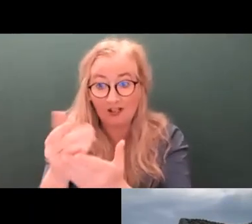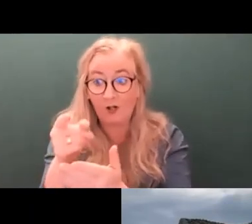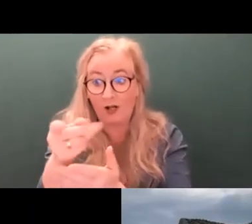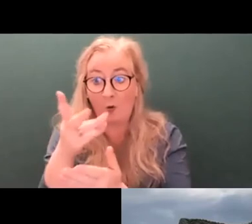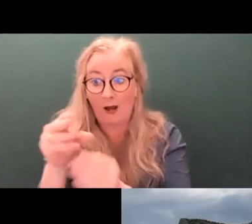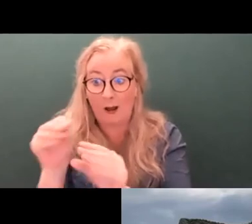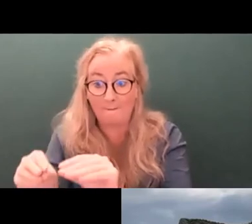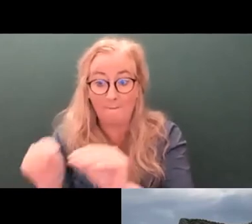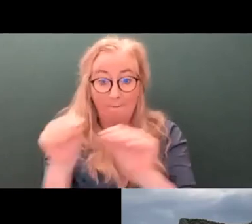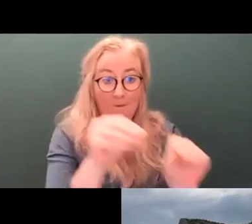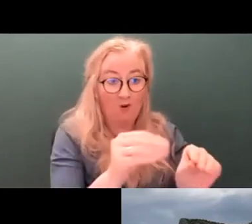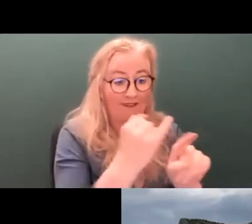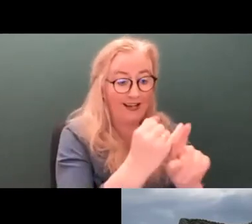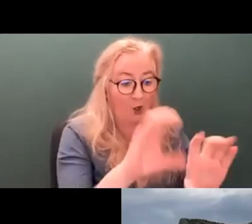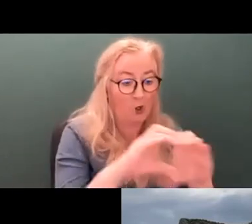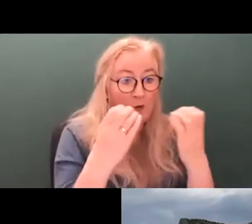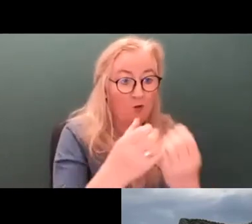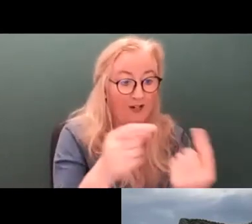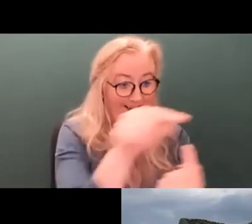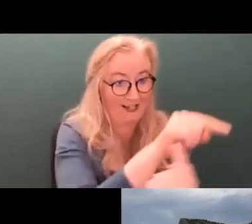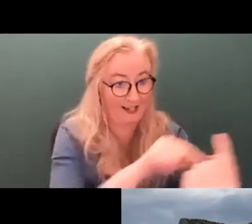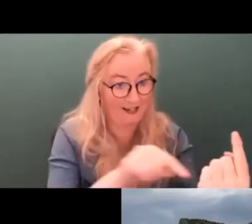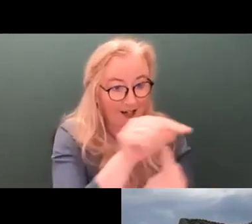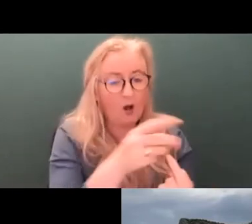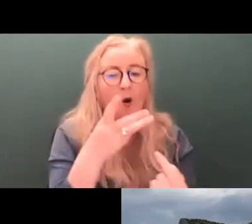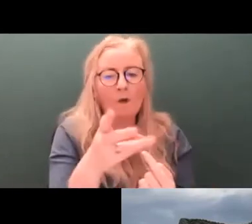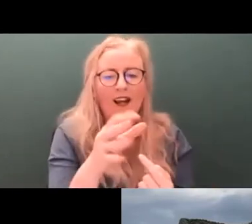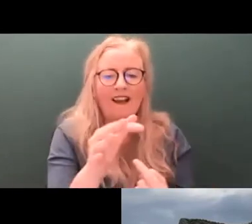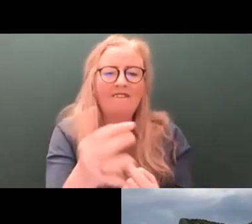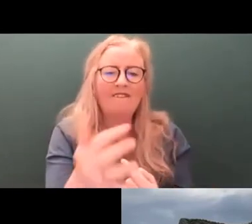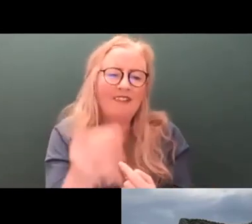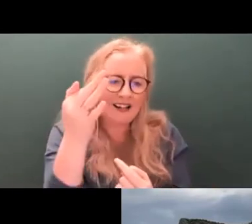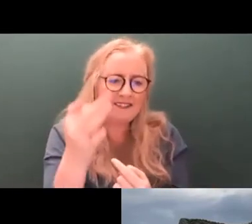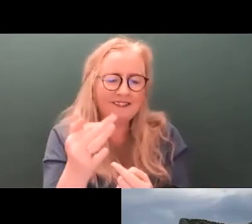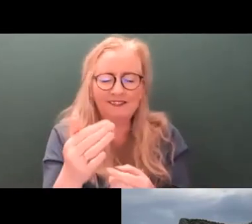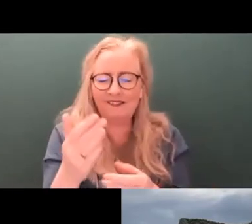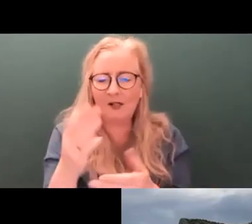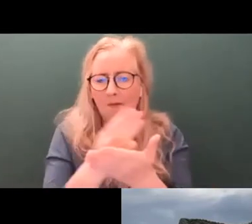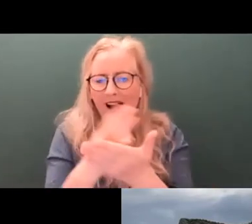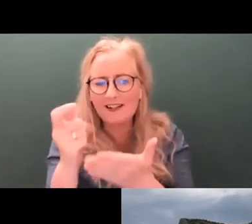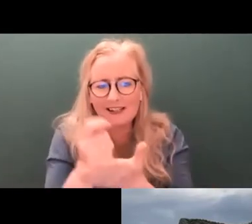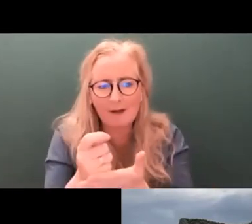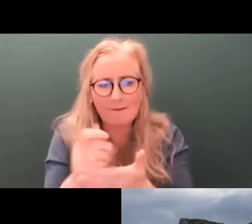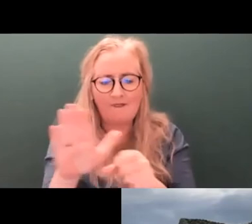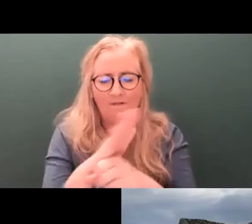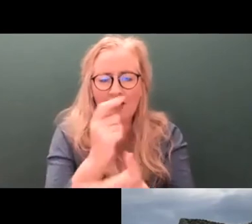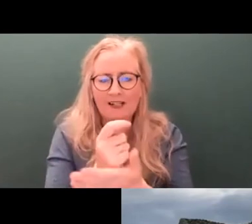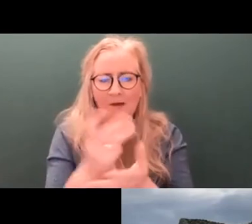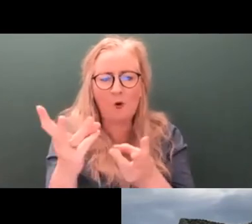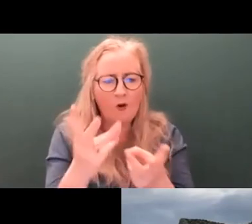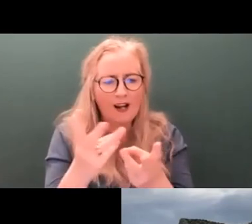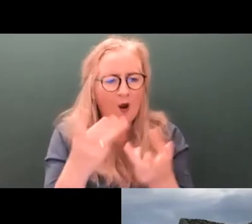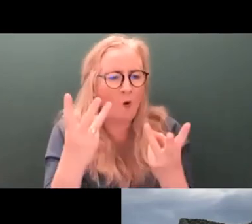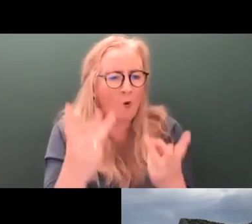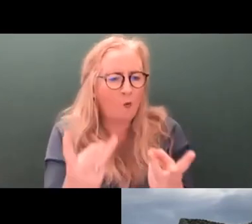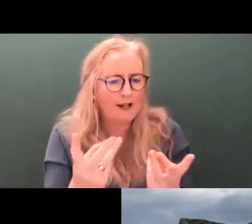and some will find part time or full time work anxious to give back and anxious to be part of this.